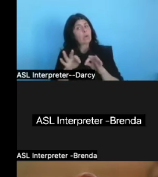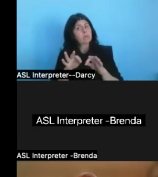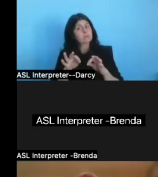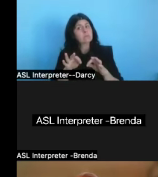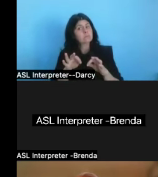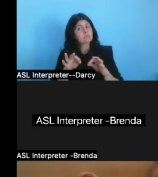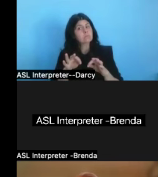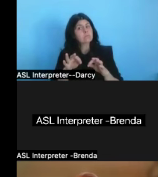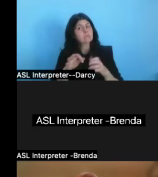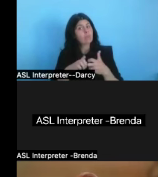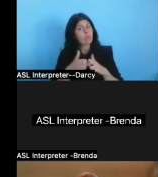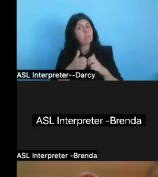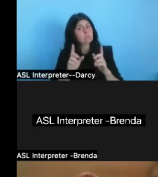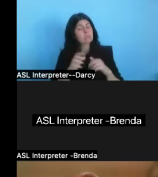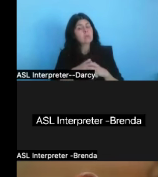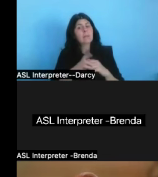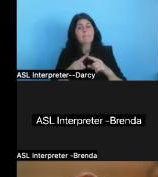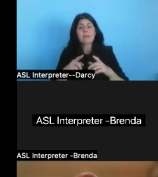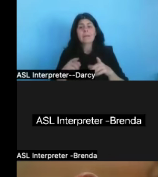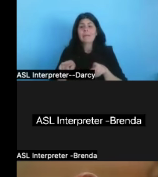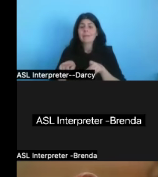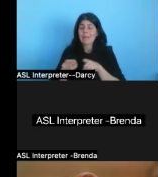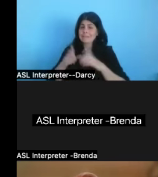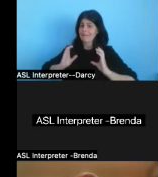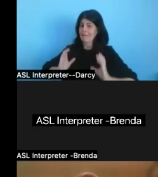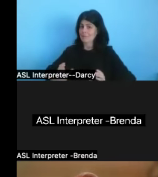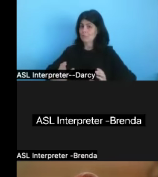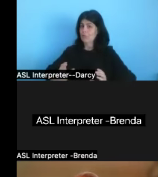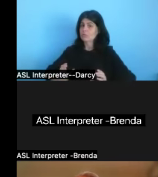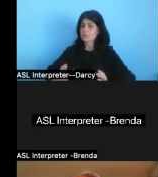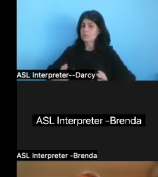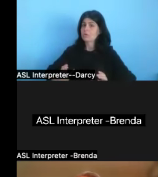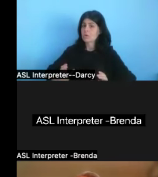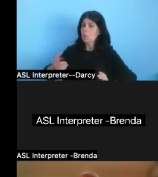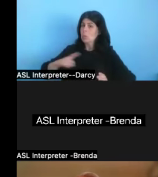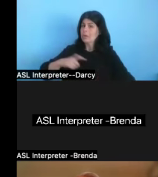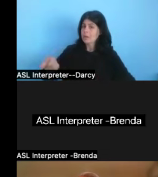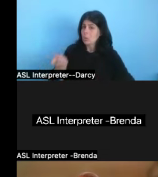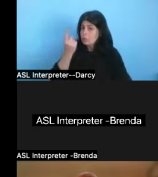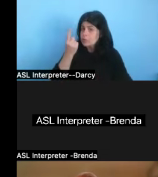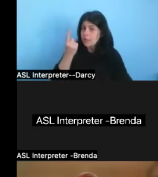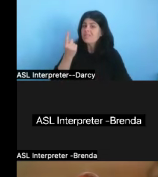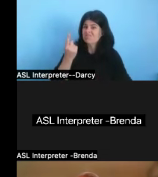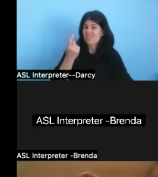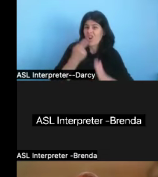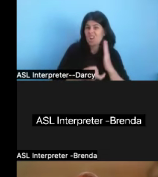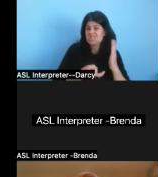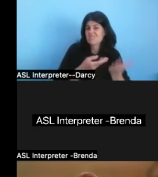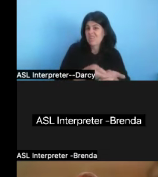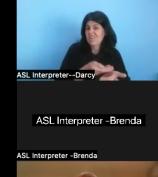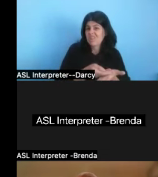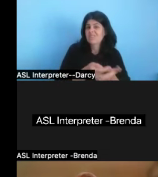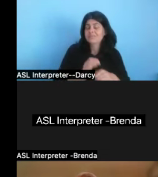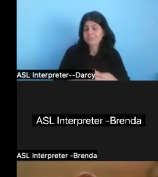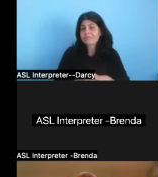as customers of these infrastructure systems do need to understand that it costs money, and they